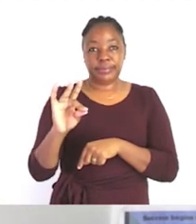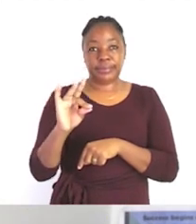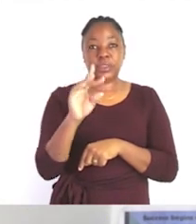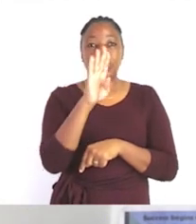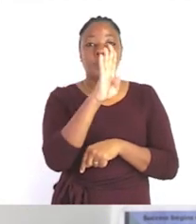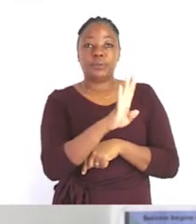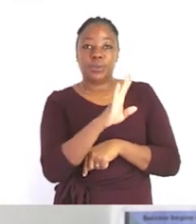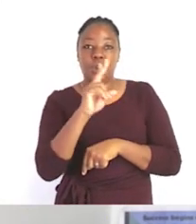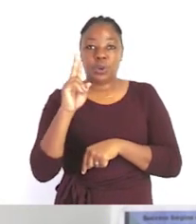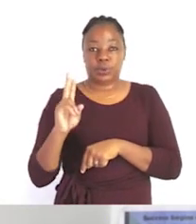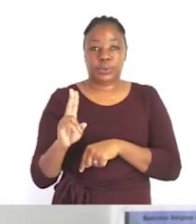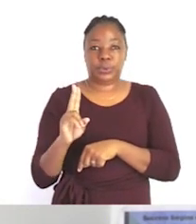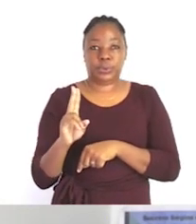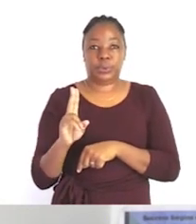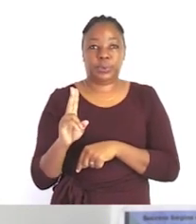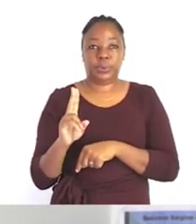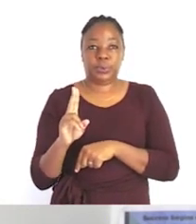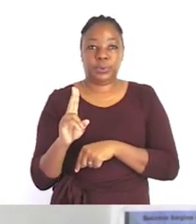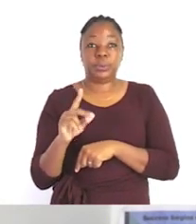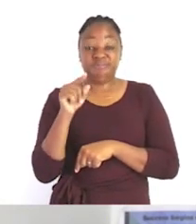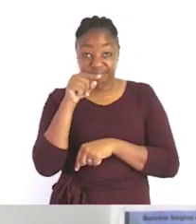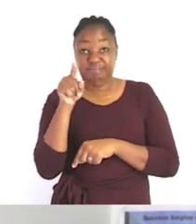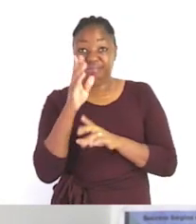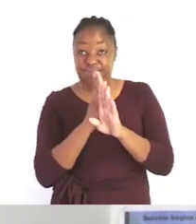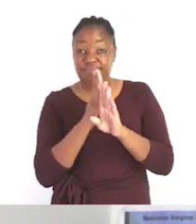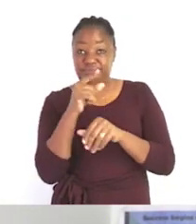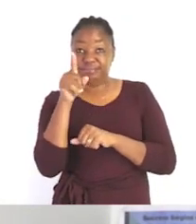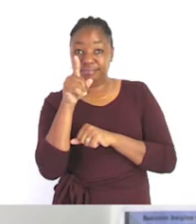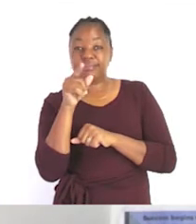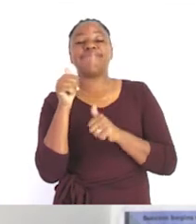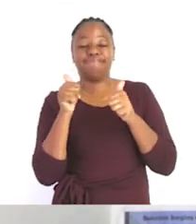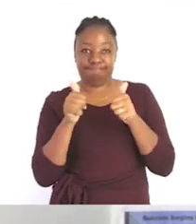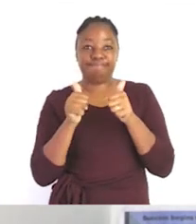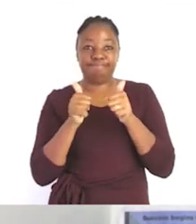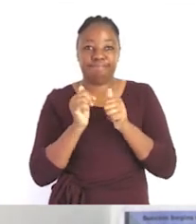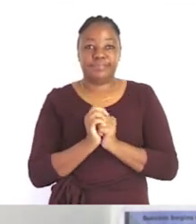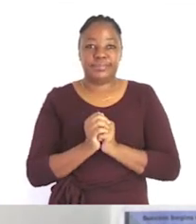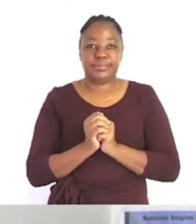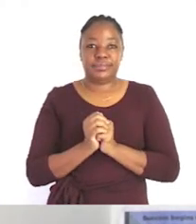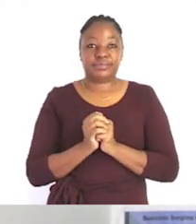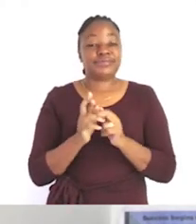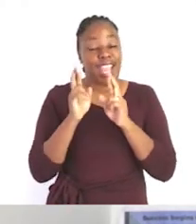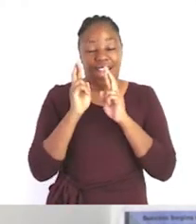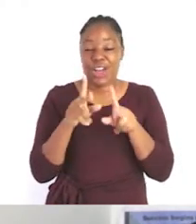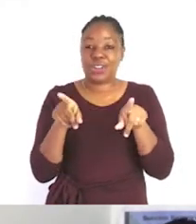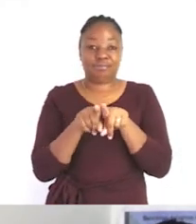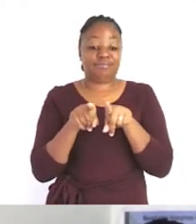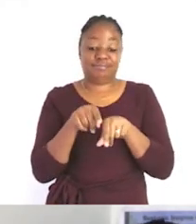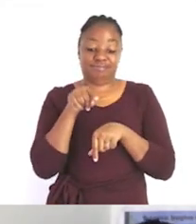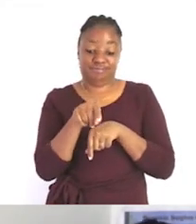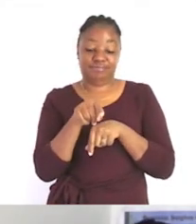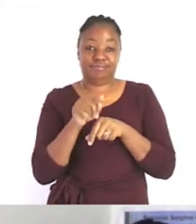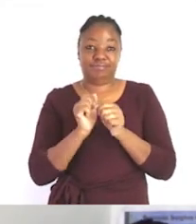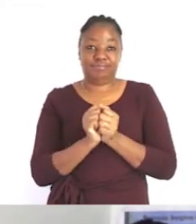and 42. Do you think it's correct? Yes, it is correct. I hope you did the same at home.